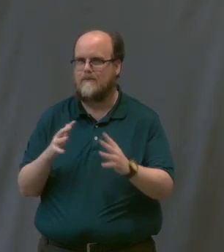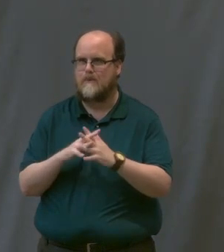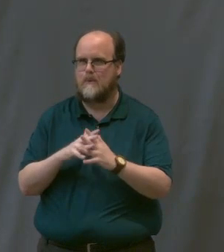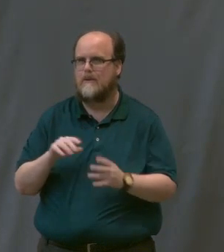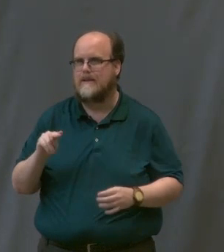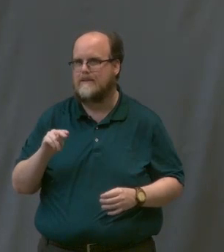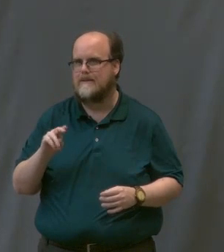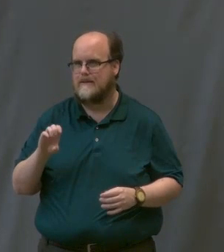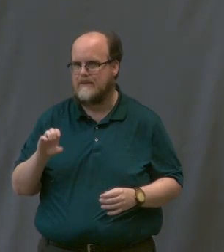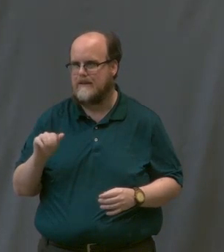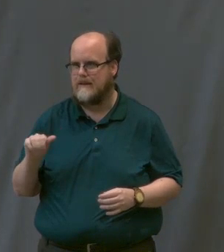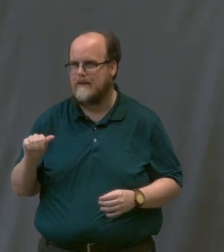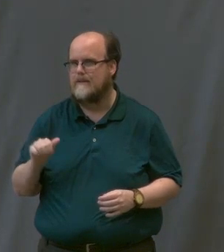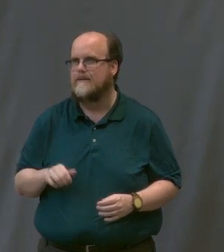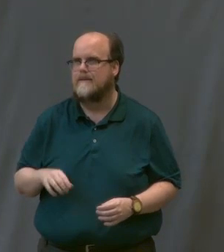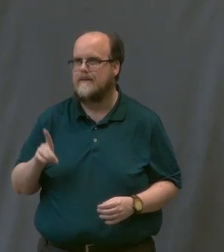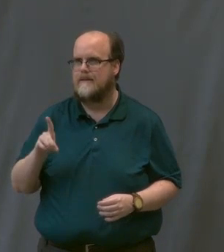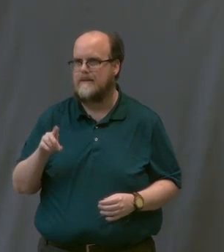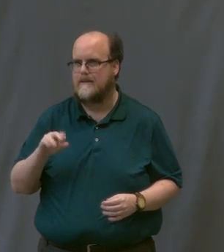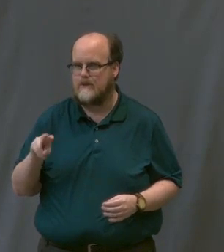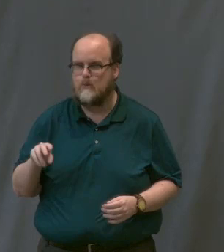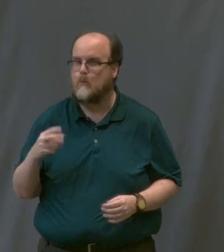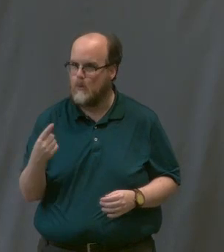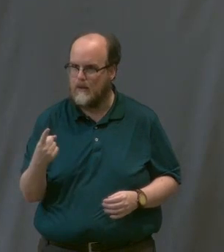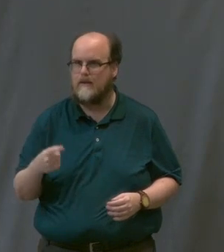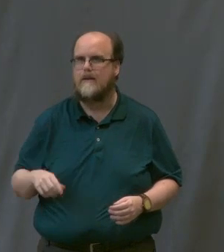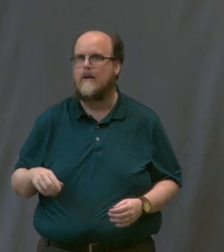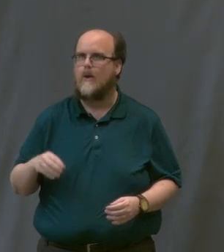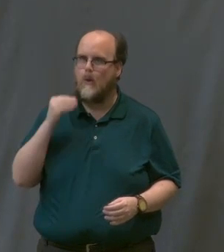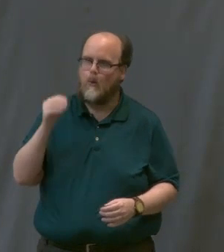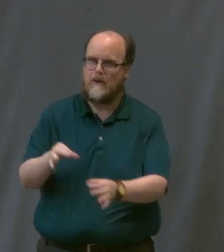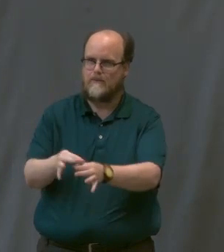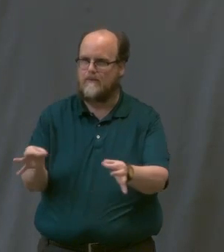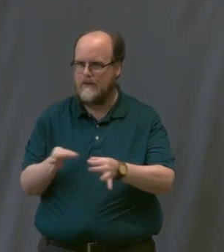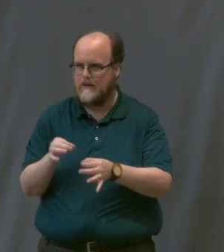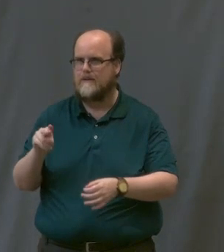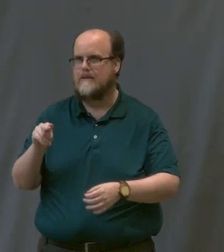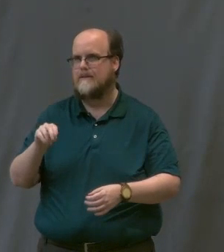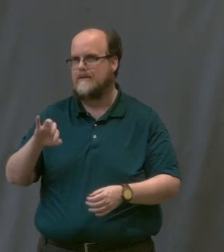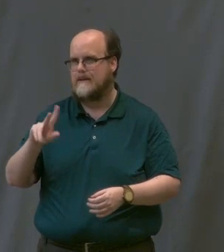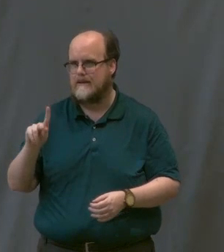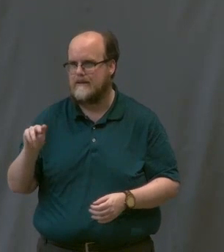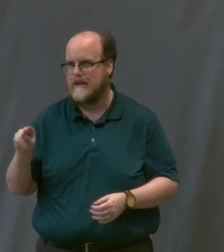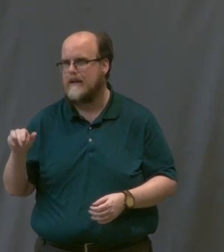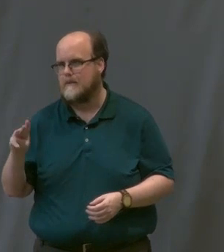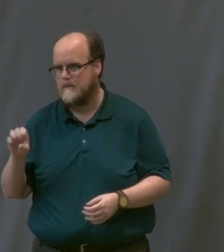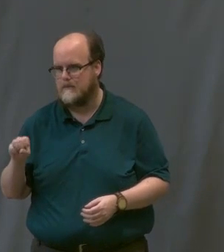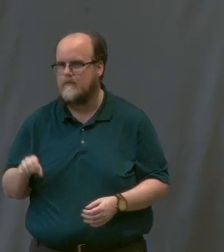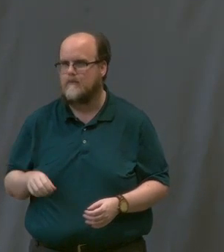NCAA Division I home field nicknames. Now, sometimes it's